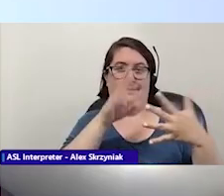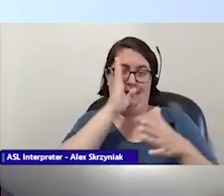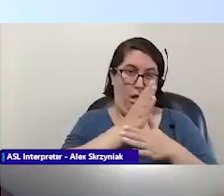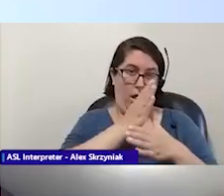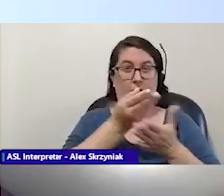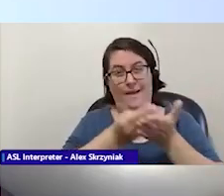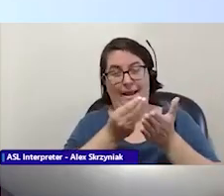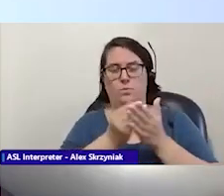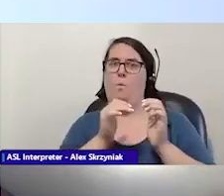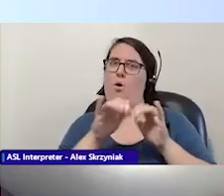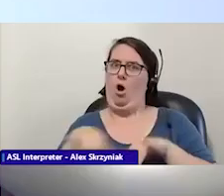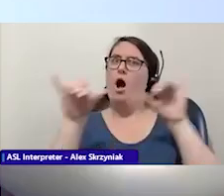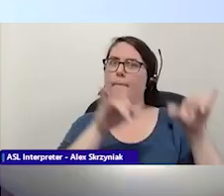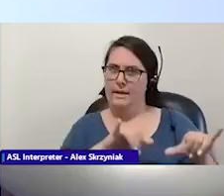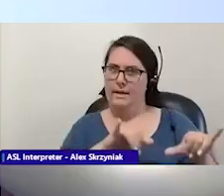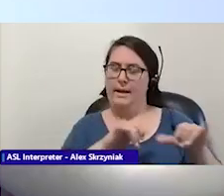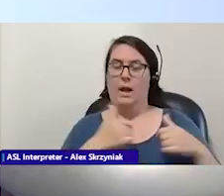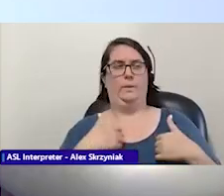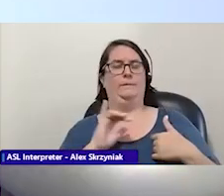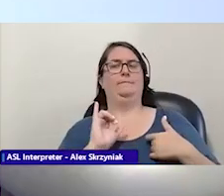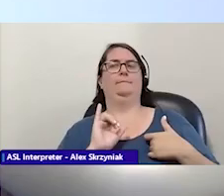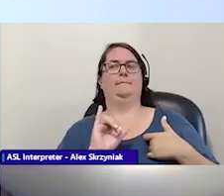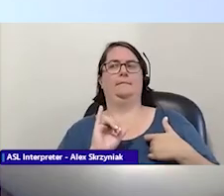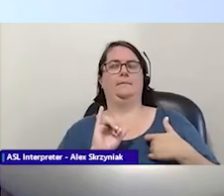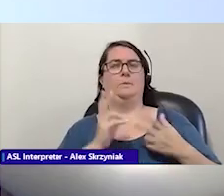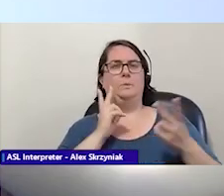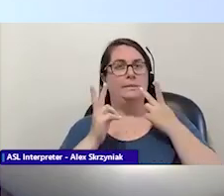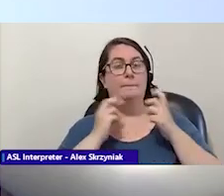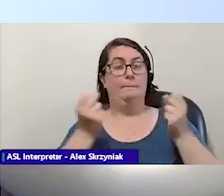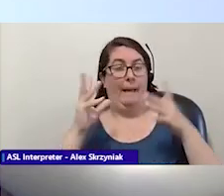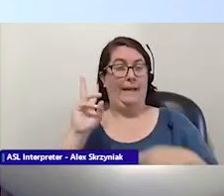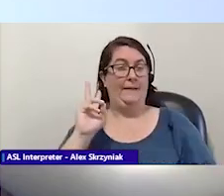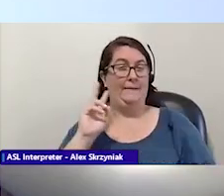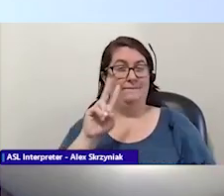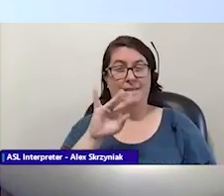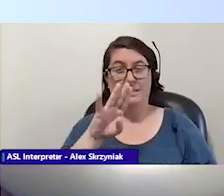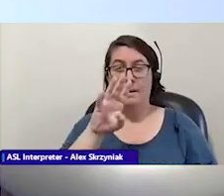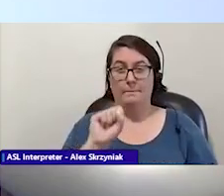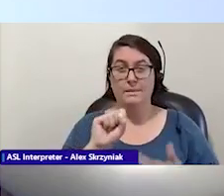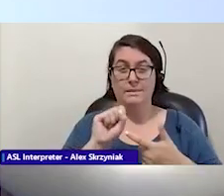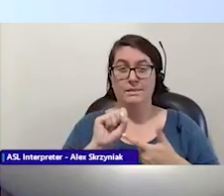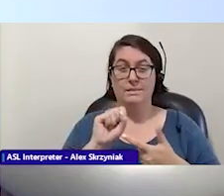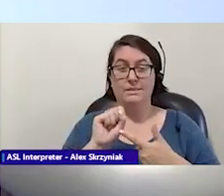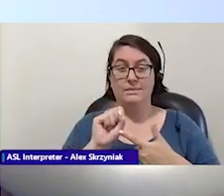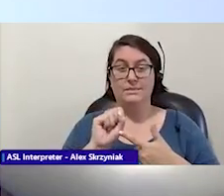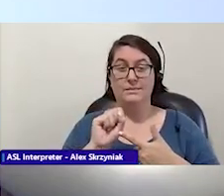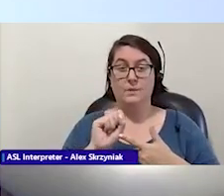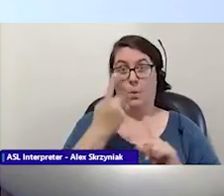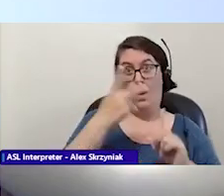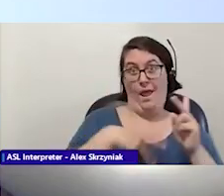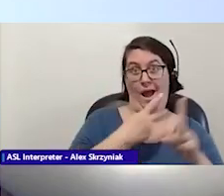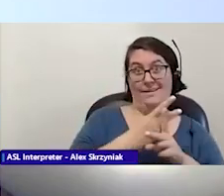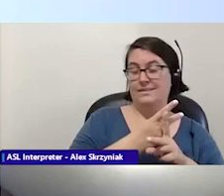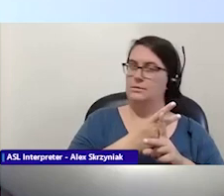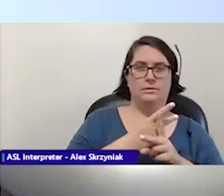And what we're realizing is that many victims will experience more than one type, either at the